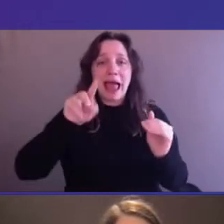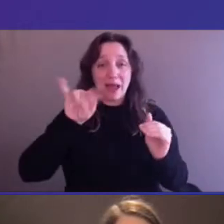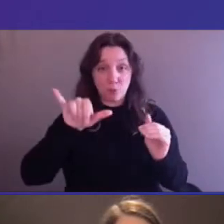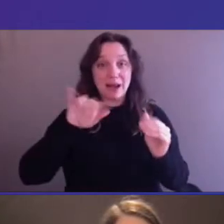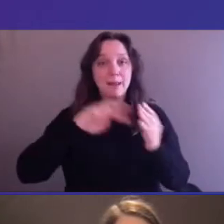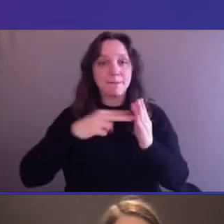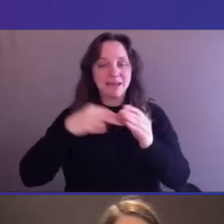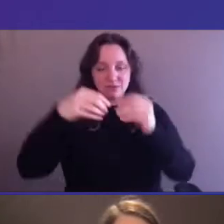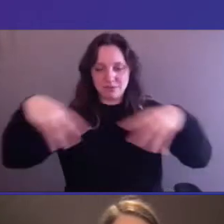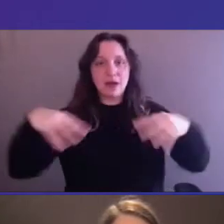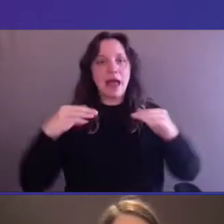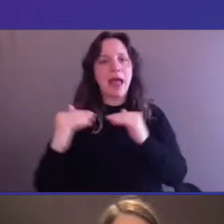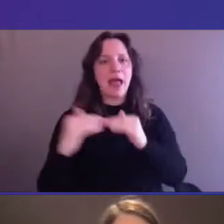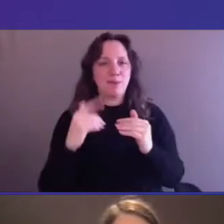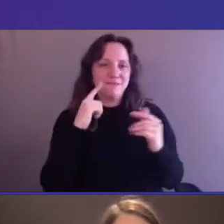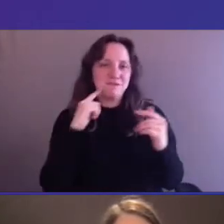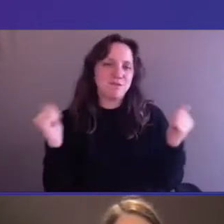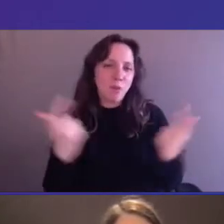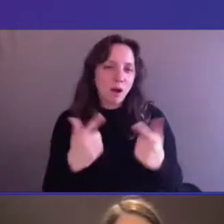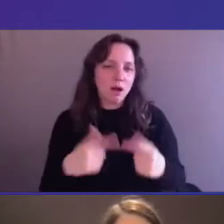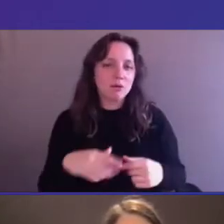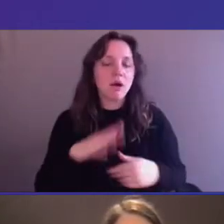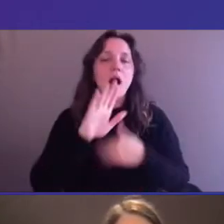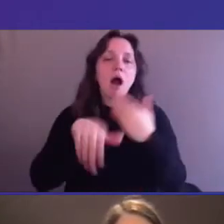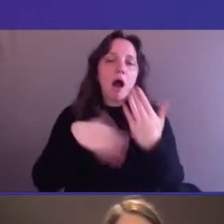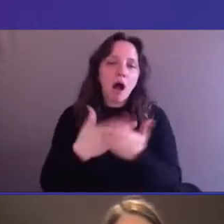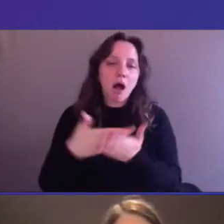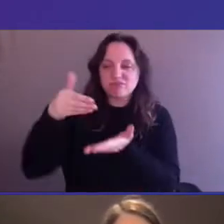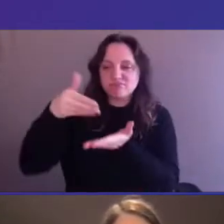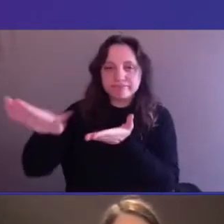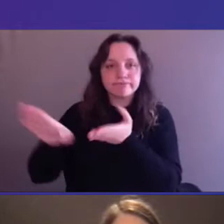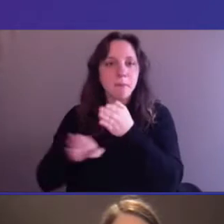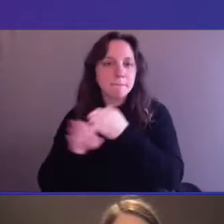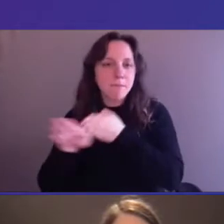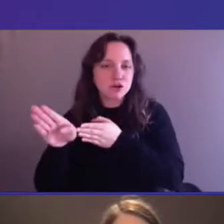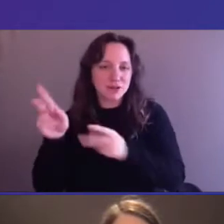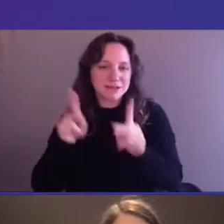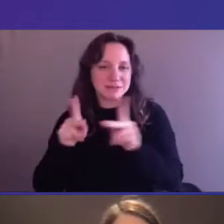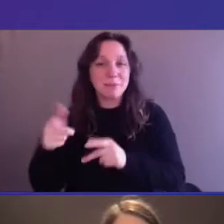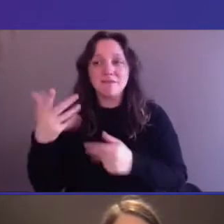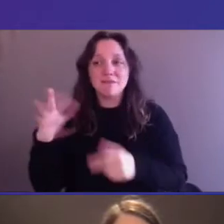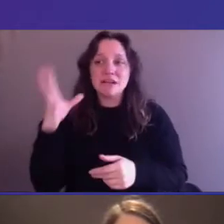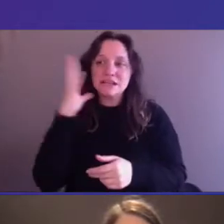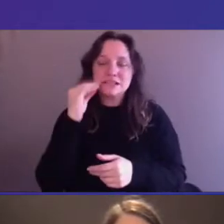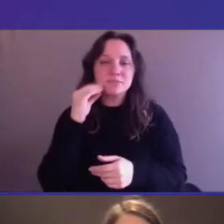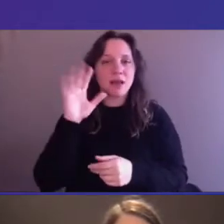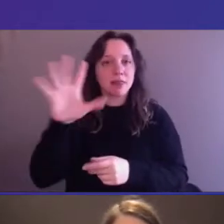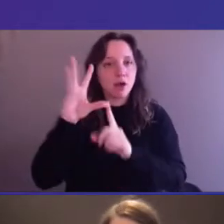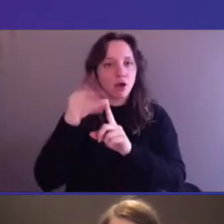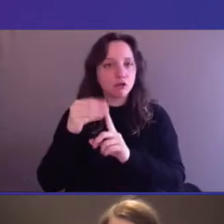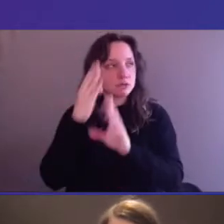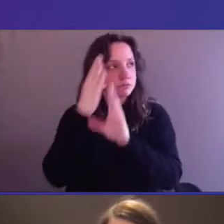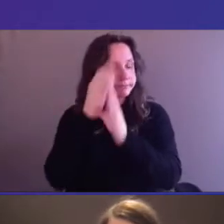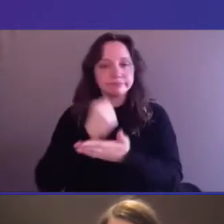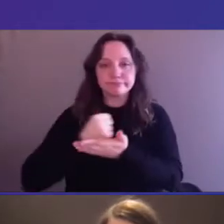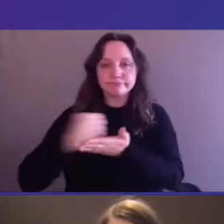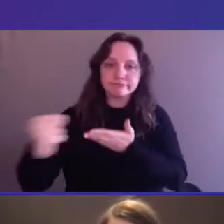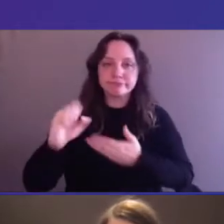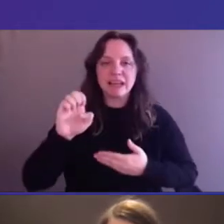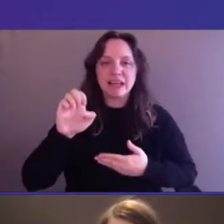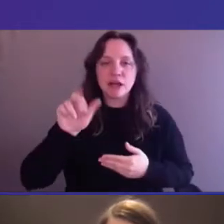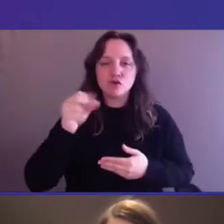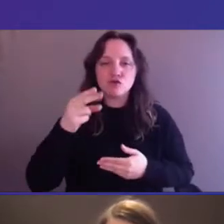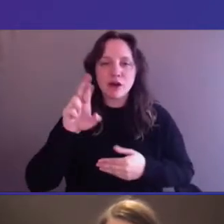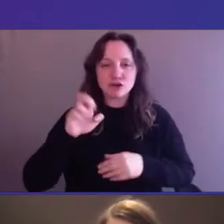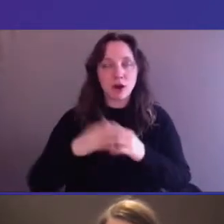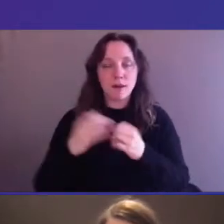all people. And all marginalized people have faced erasure on multiple levels. And so a victory